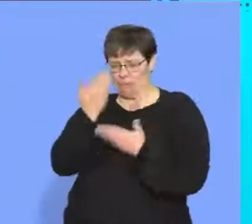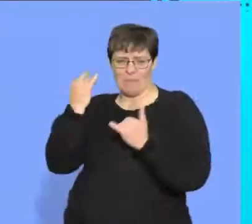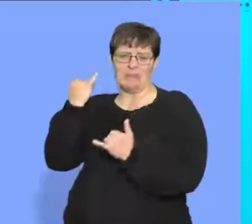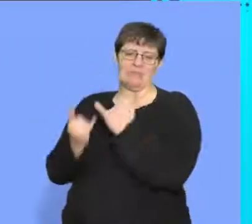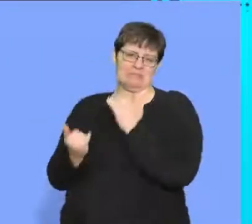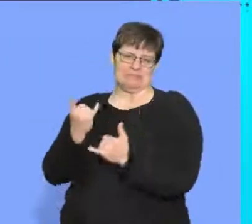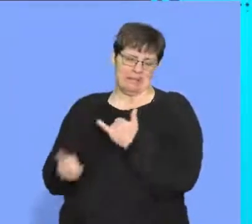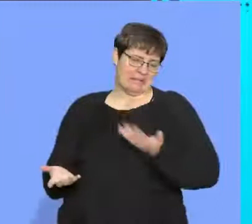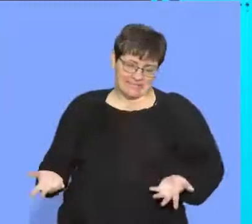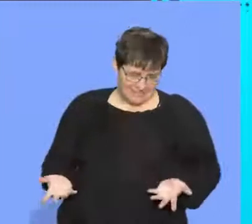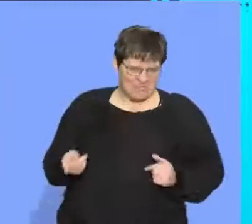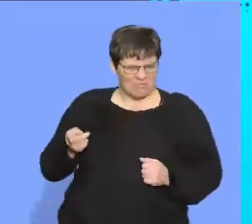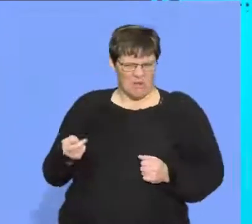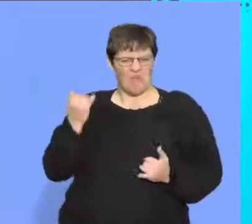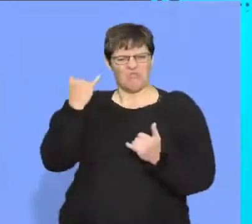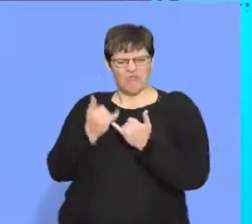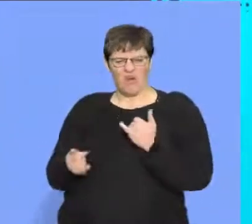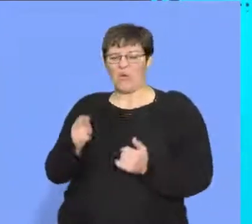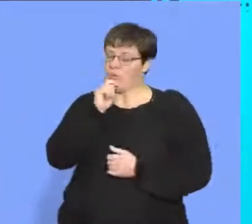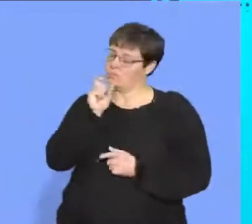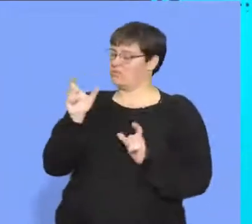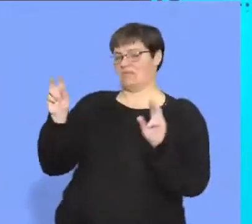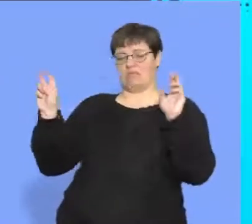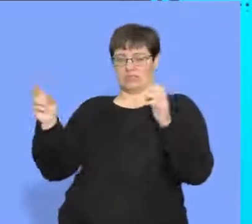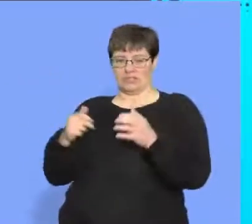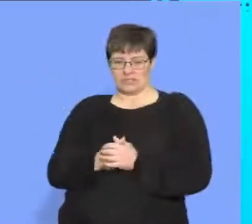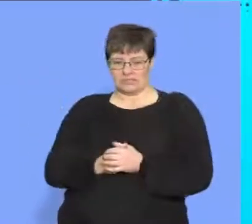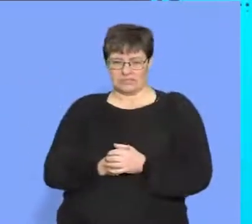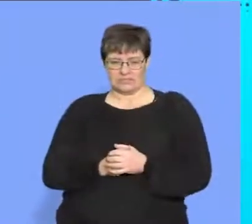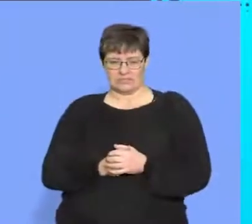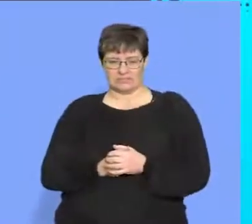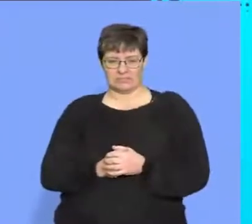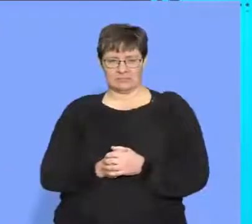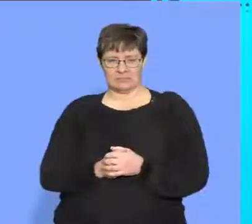do tend to make silly mistakes in their use of the terminology.